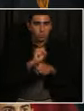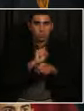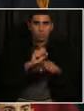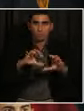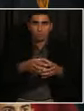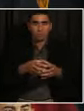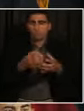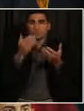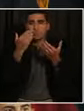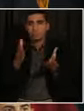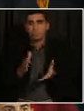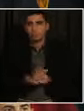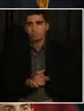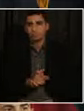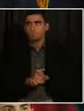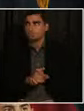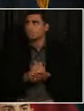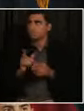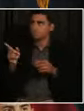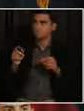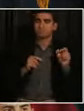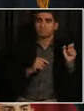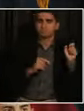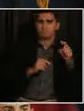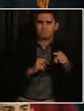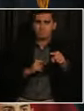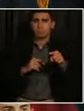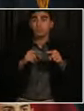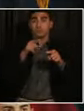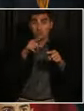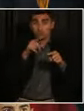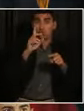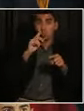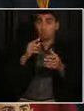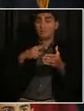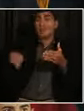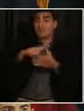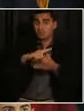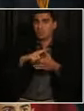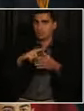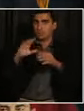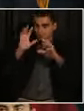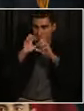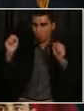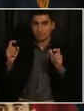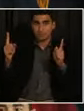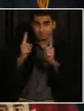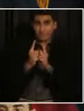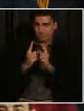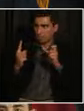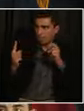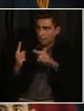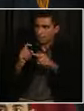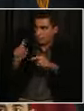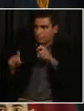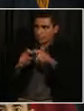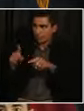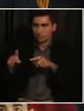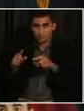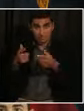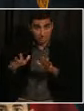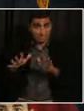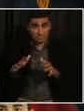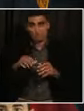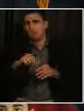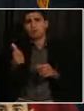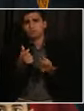follow-up? What will you be doing besides asking these questions to the president next week? What will we be doing with him? Well, we first of all, I mean,